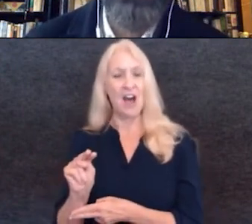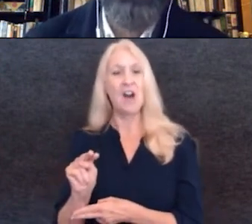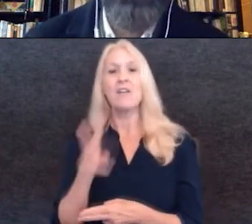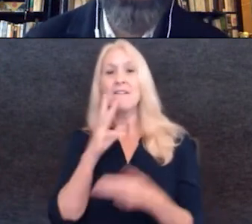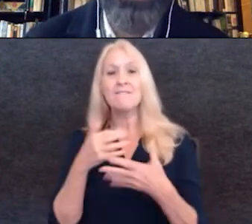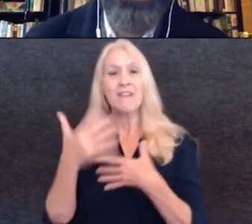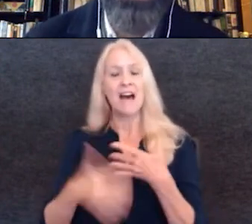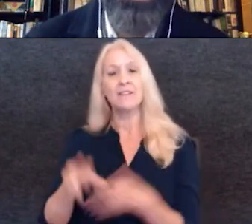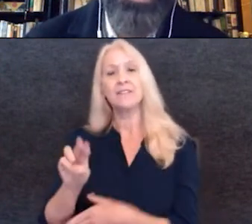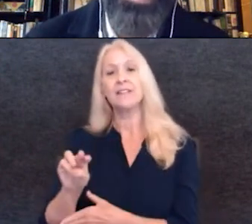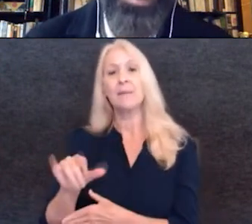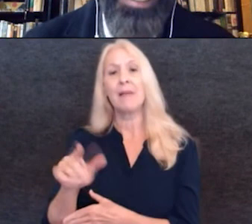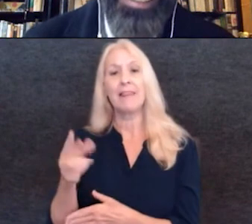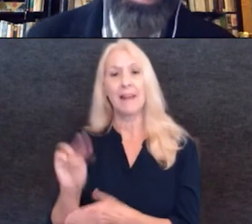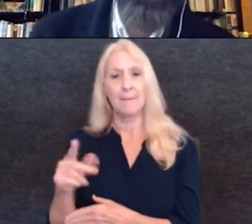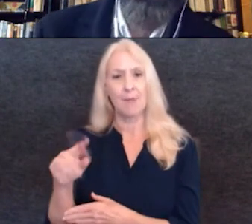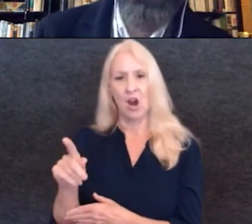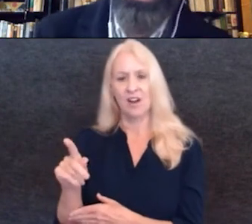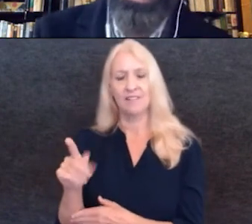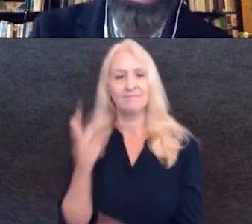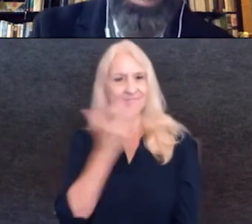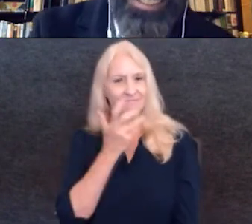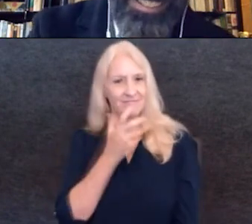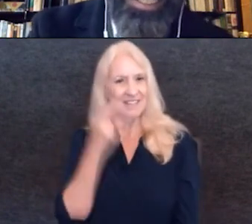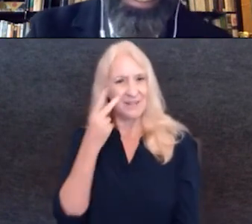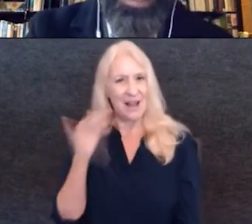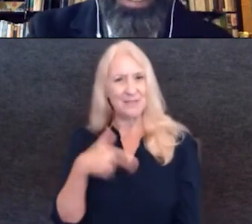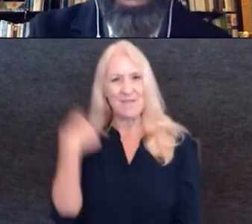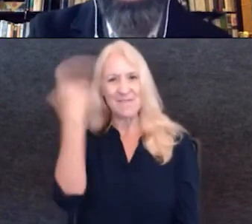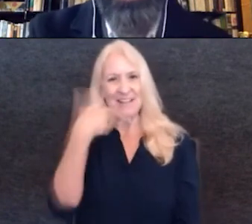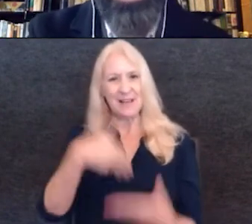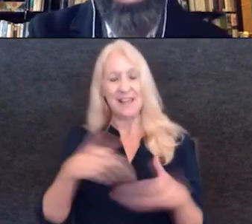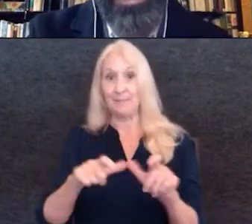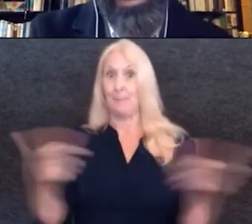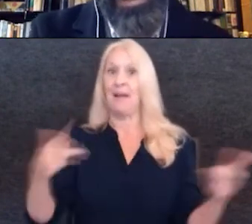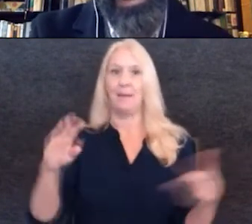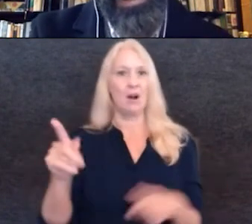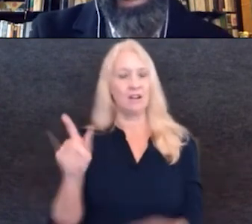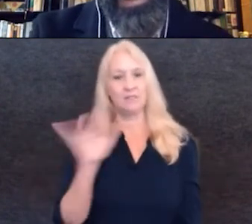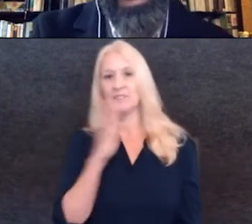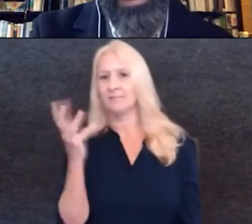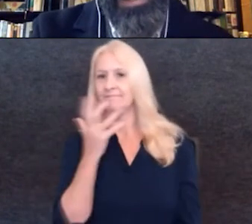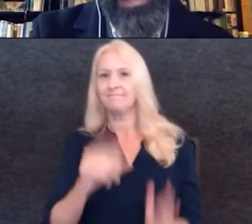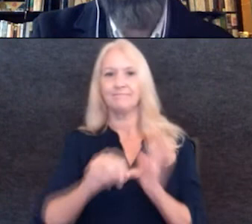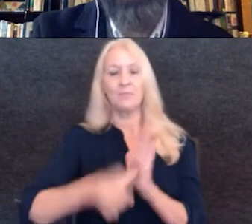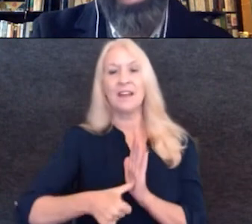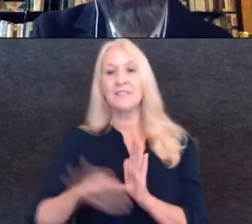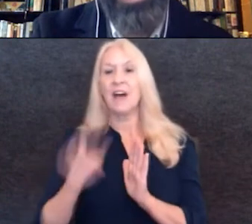Amazing. Look what can happen to you. You could be on face in the park, which that park is amazing. I'm just going to show